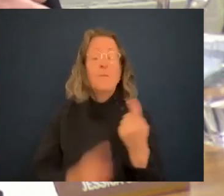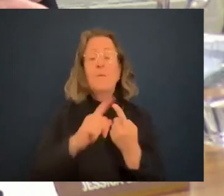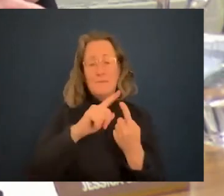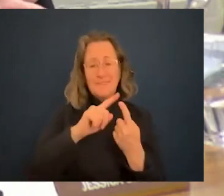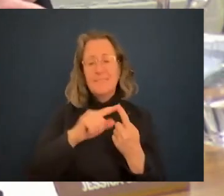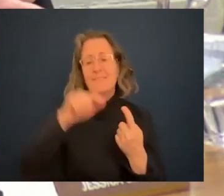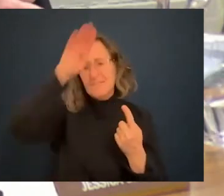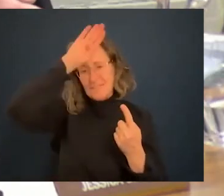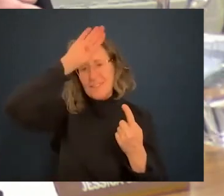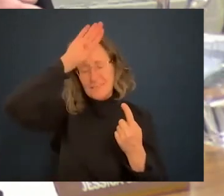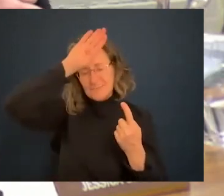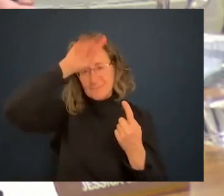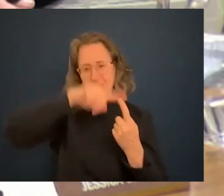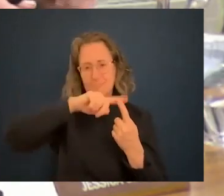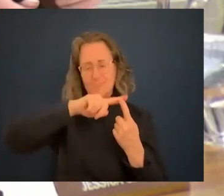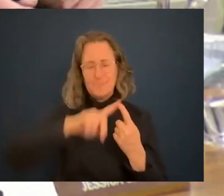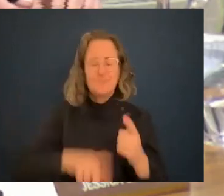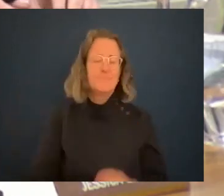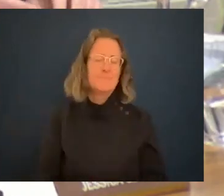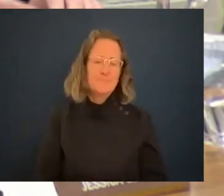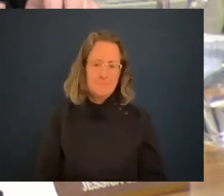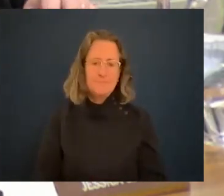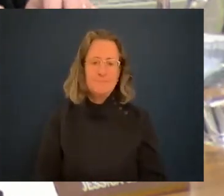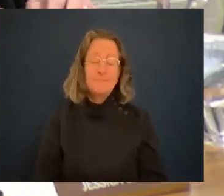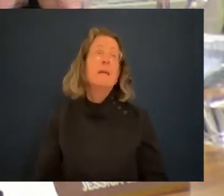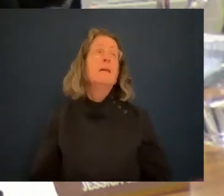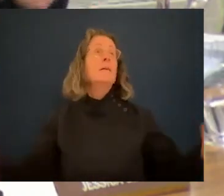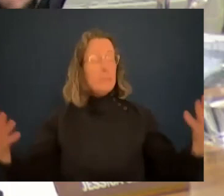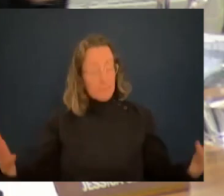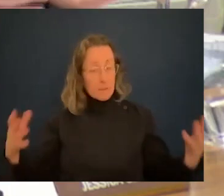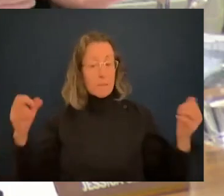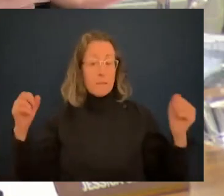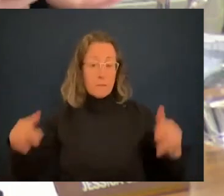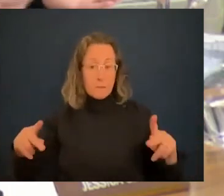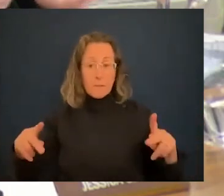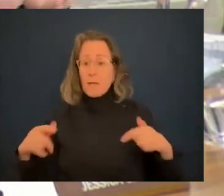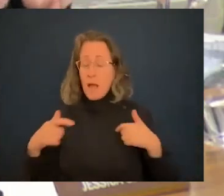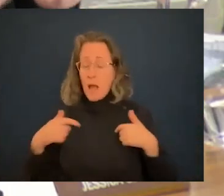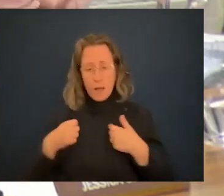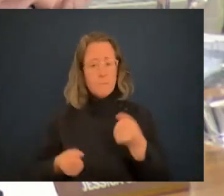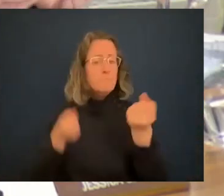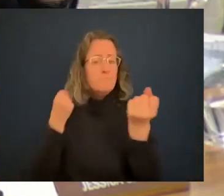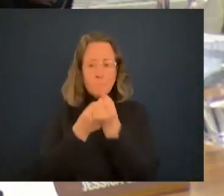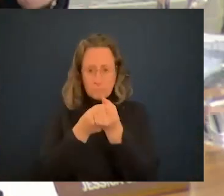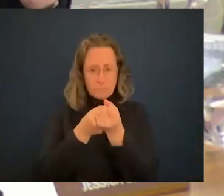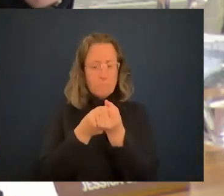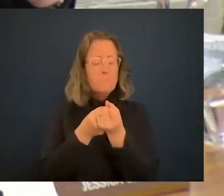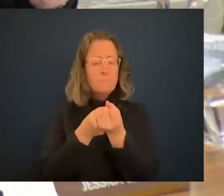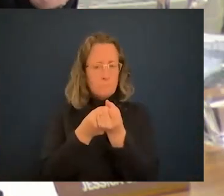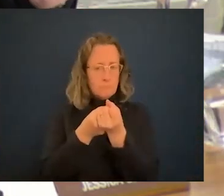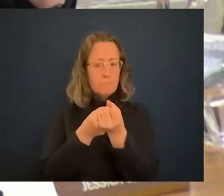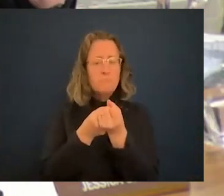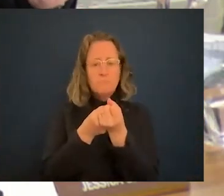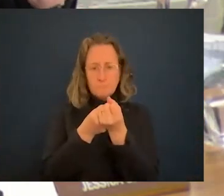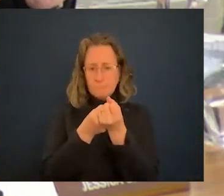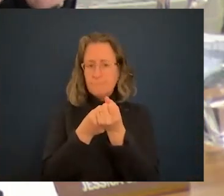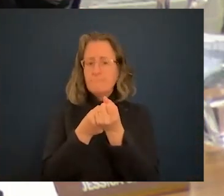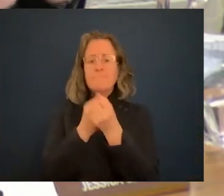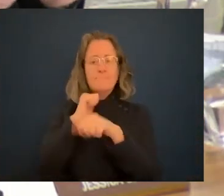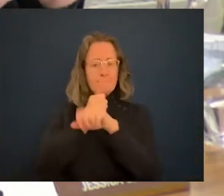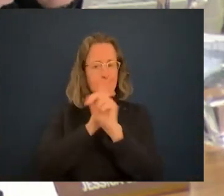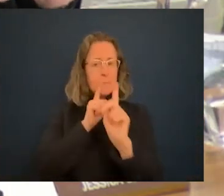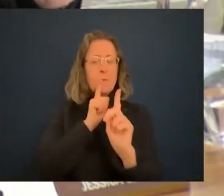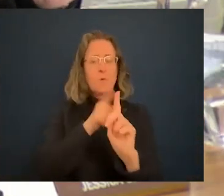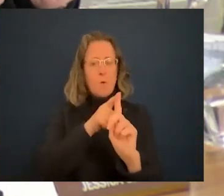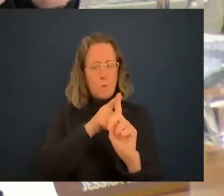Union okay um all right well I mean I am in favor of us setting a goal that